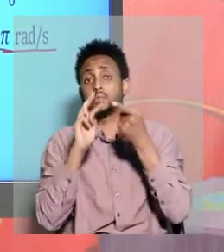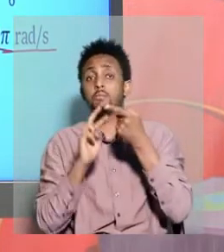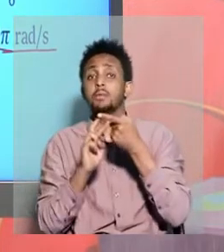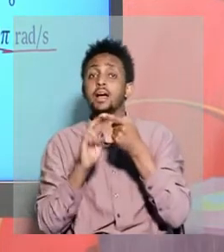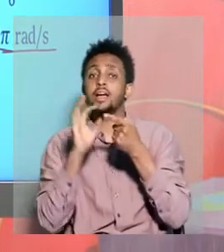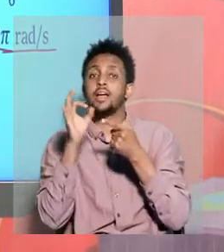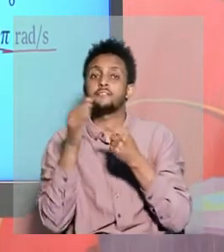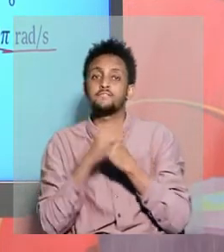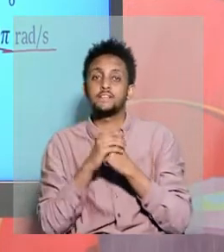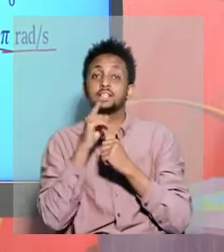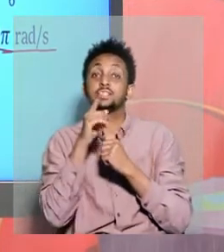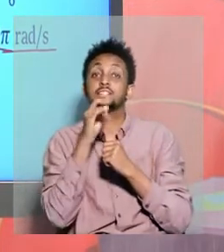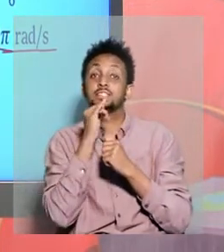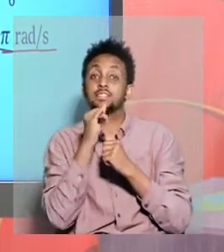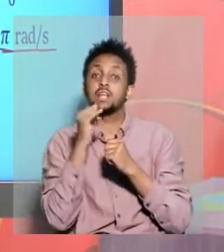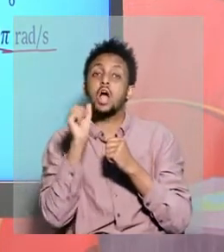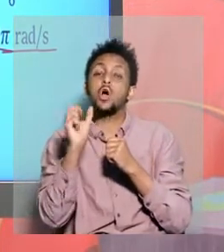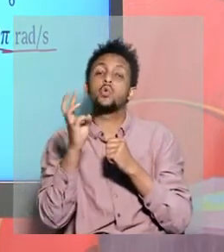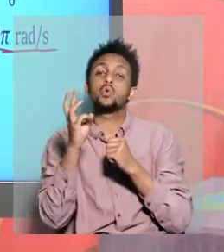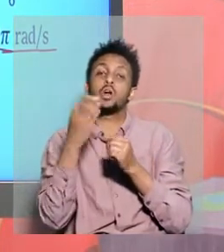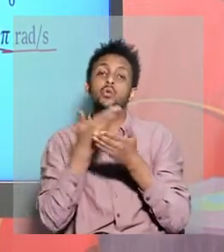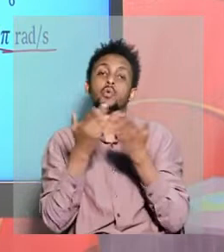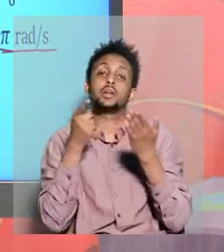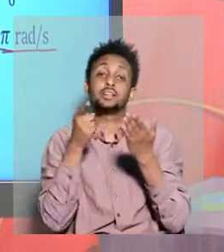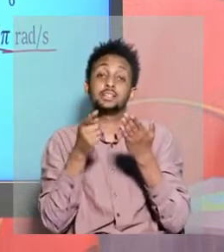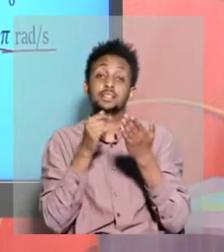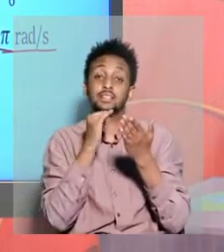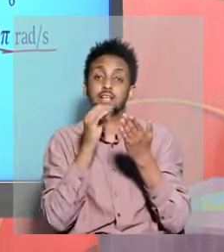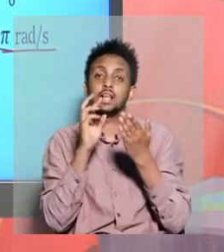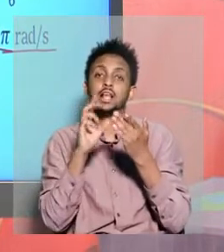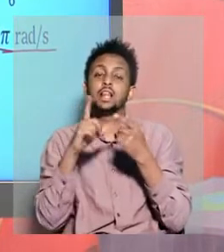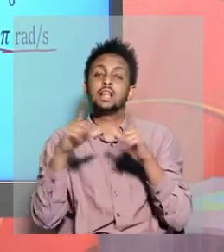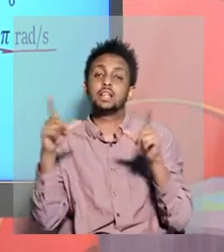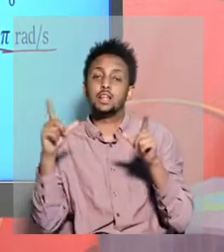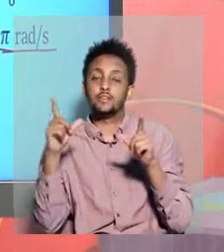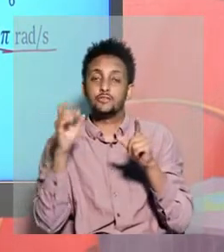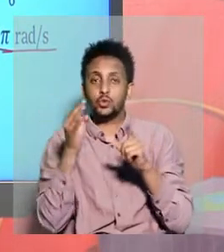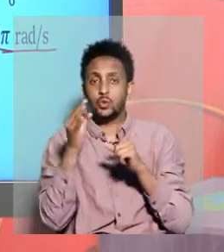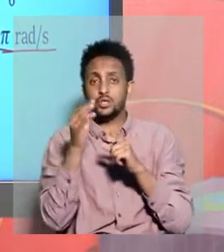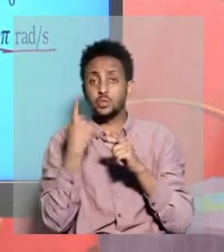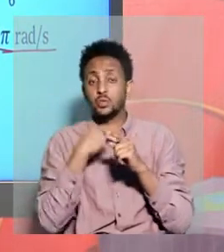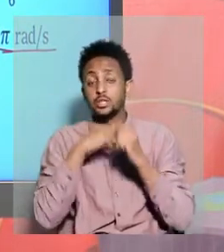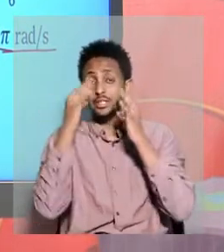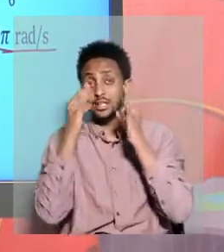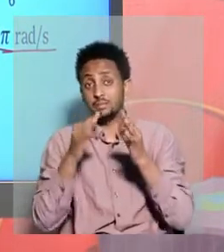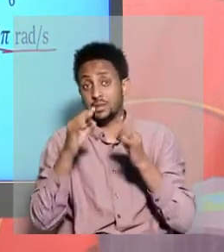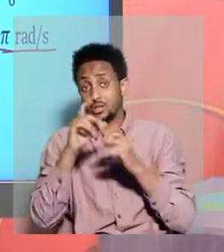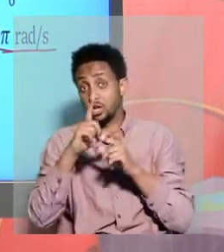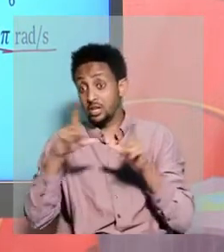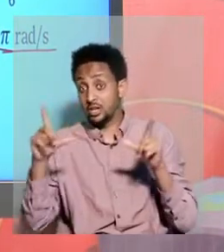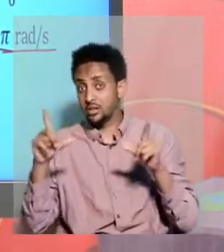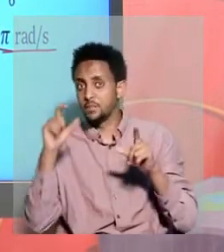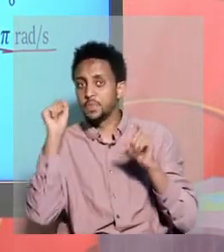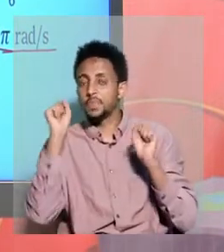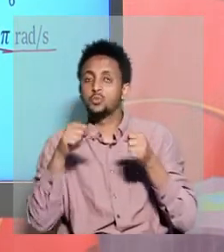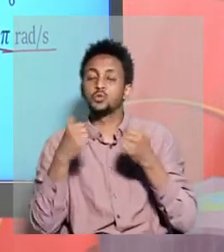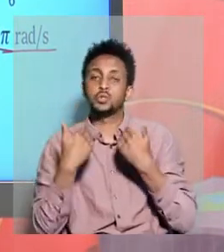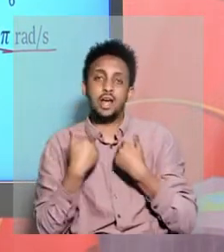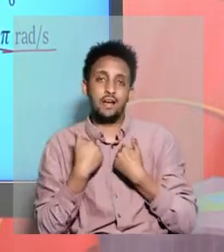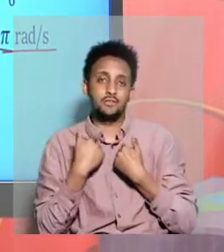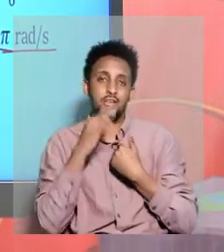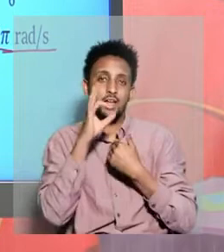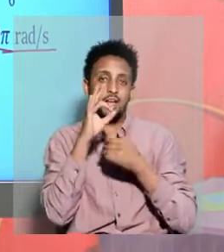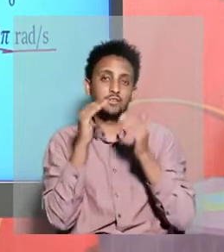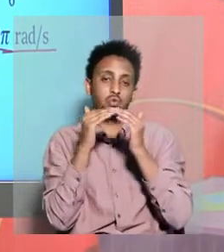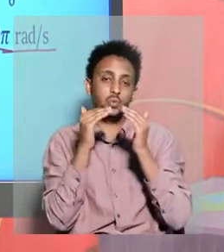pi f. This is the angular frequency, whereas this one is the linear frequency. So to determine the linear frequency, it's possible to have